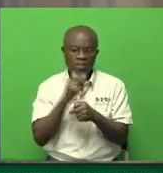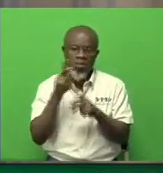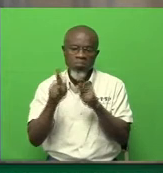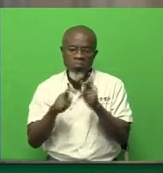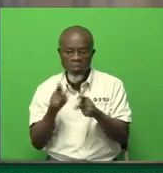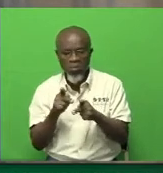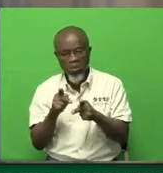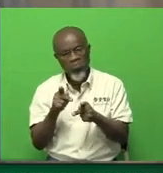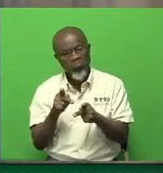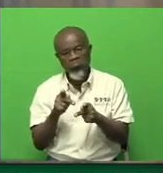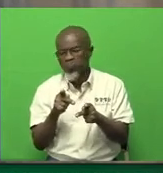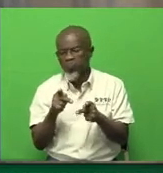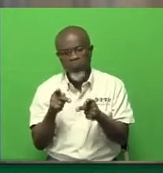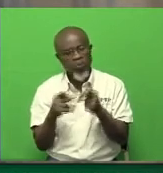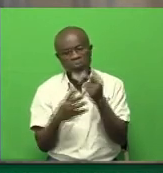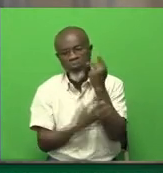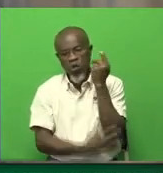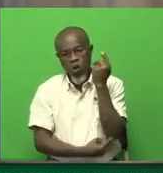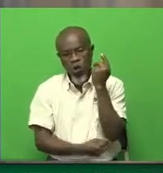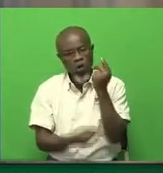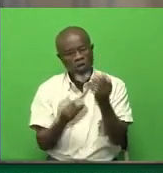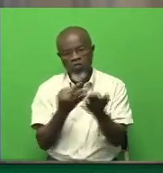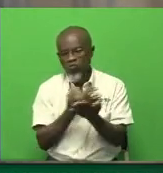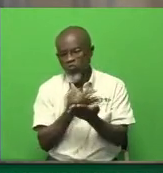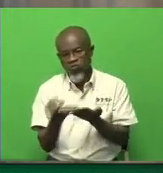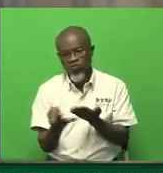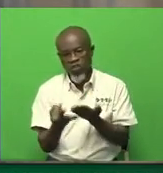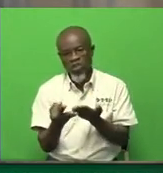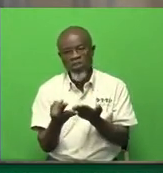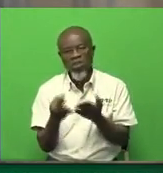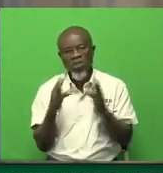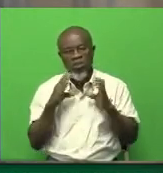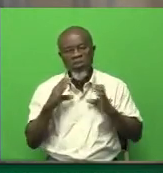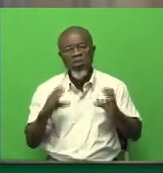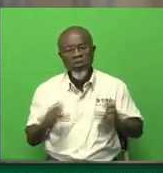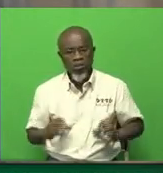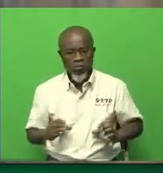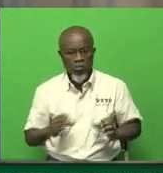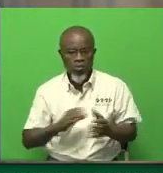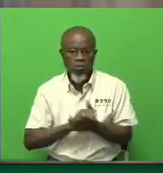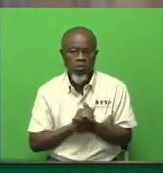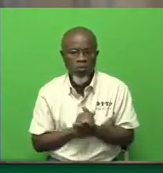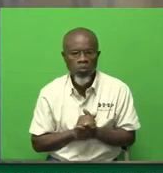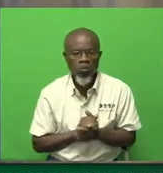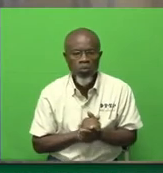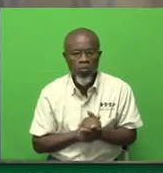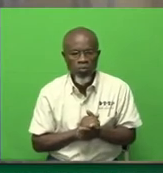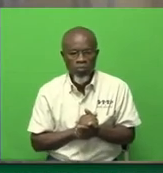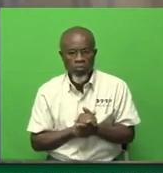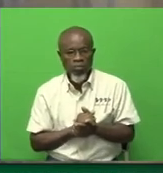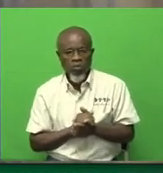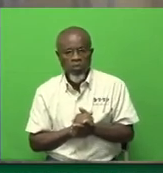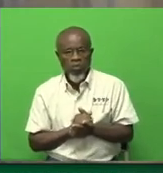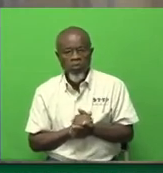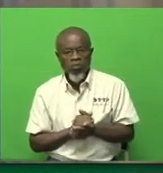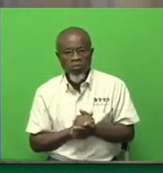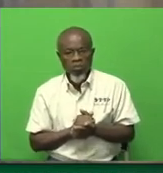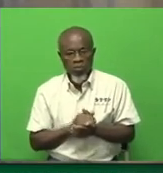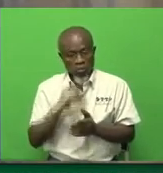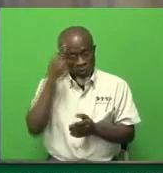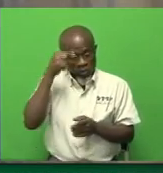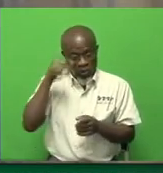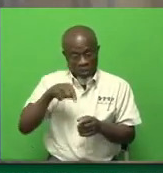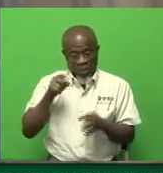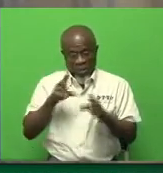in the greater the danger to economic stability peace and prosperity to citizens of this great